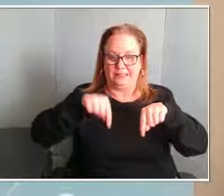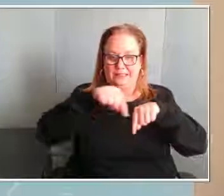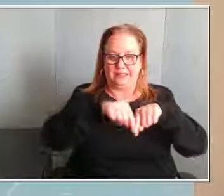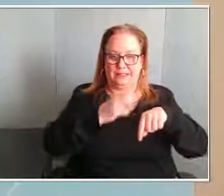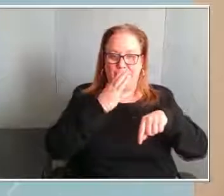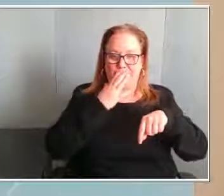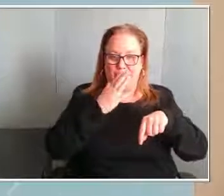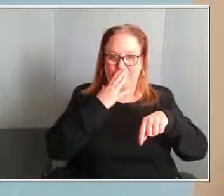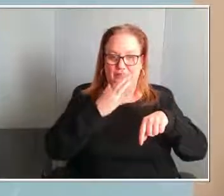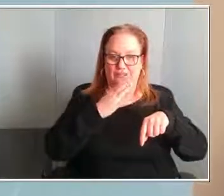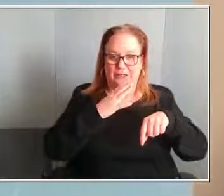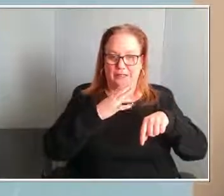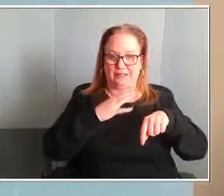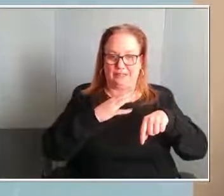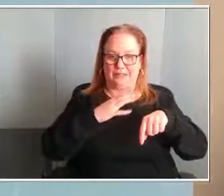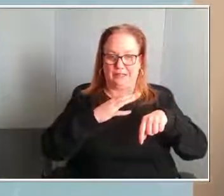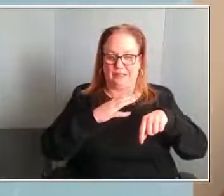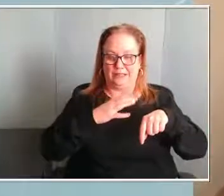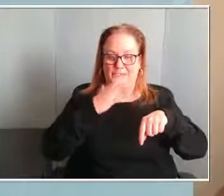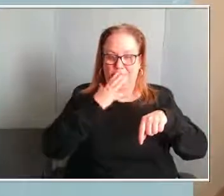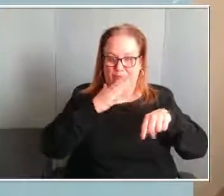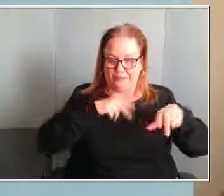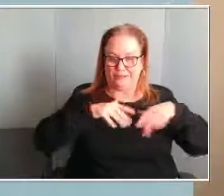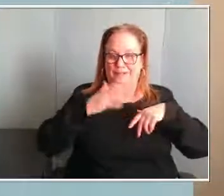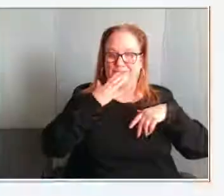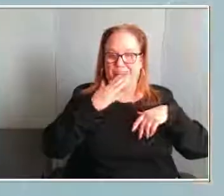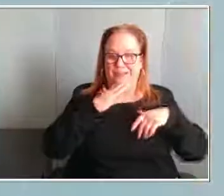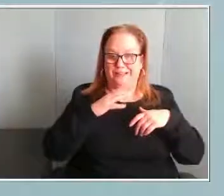good. Good, yeah, that's all you.